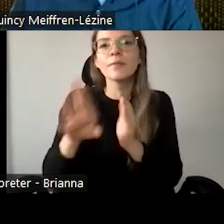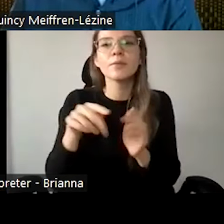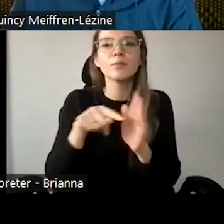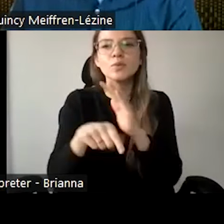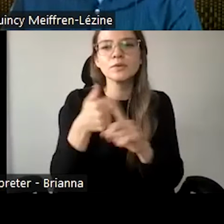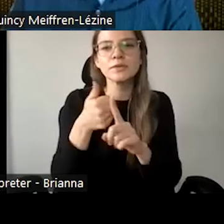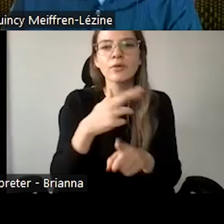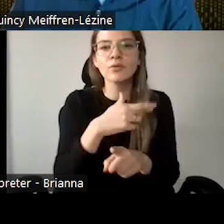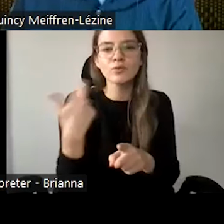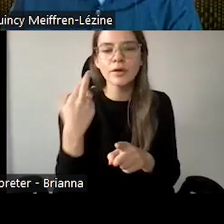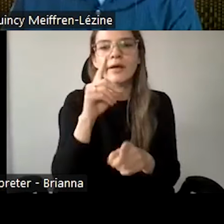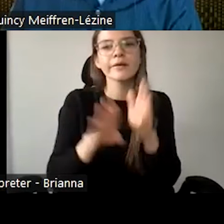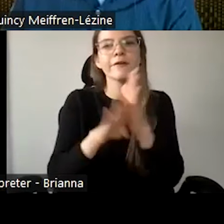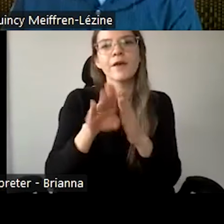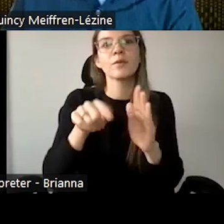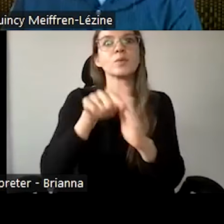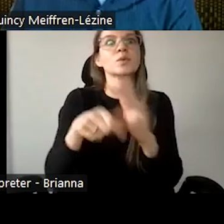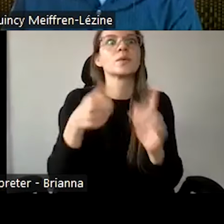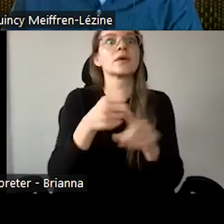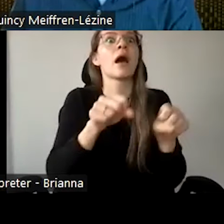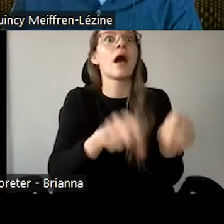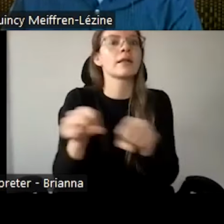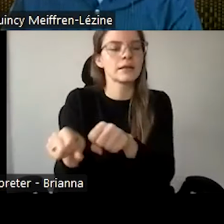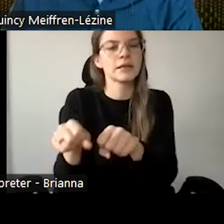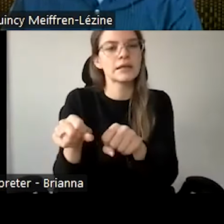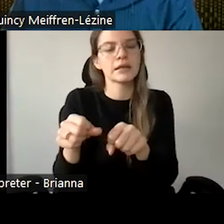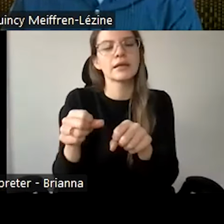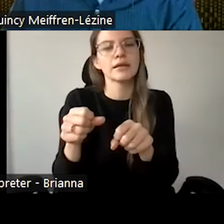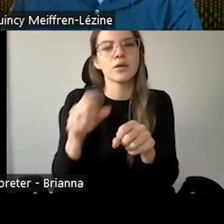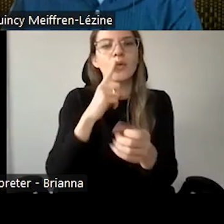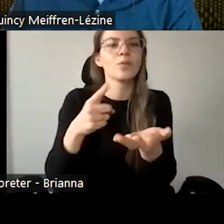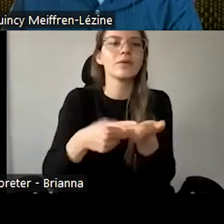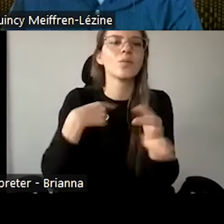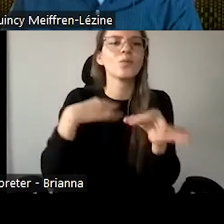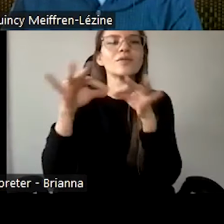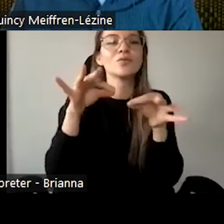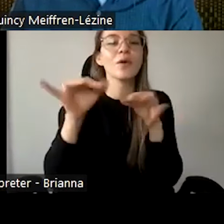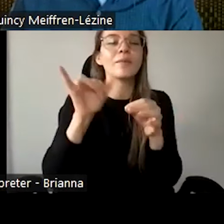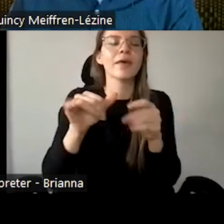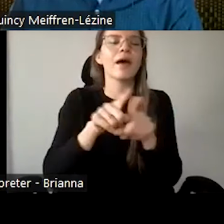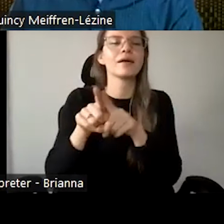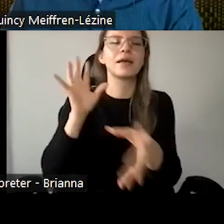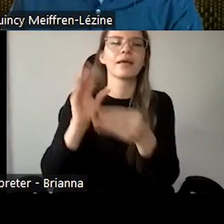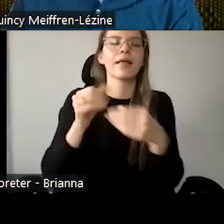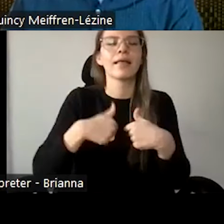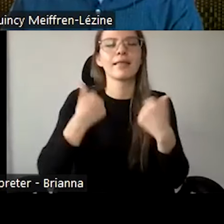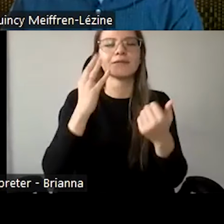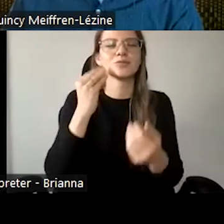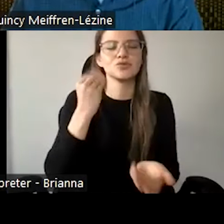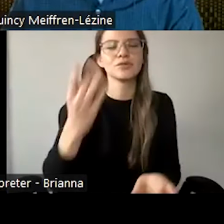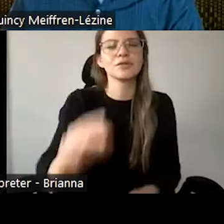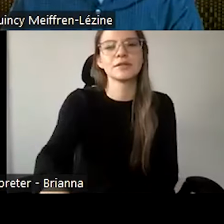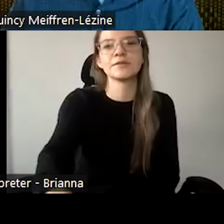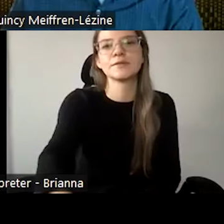therefore developing the suicidality that we might describe as having lived experience. So when